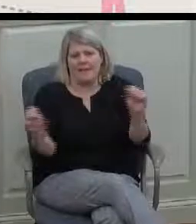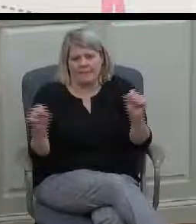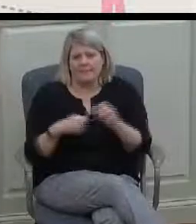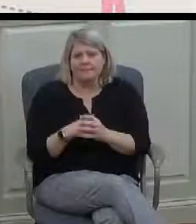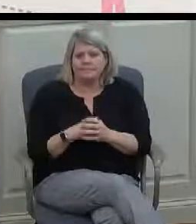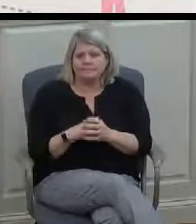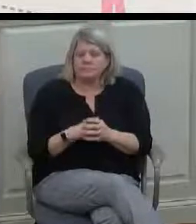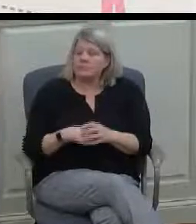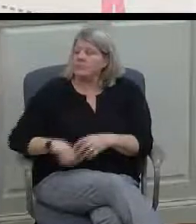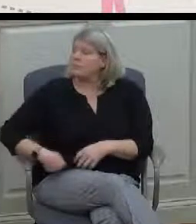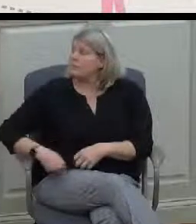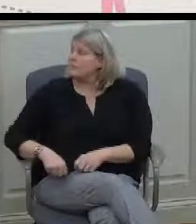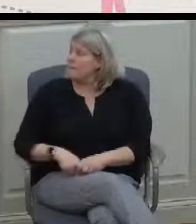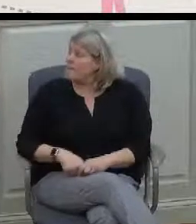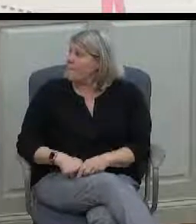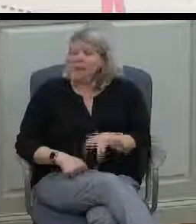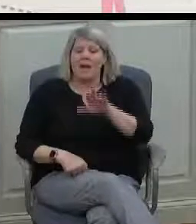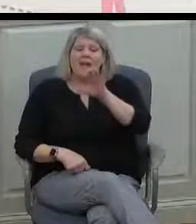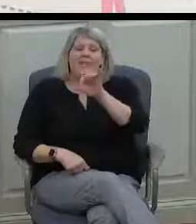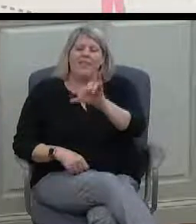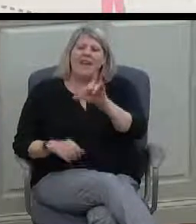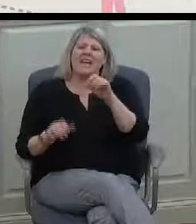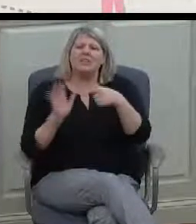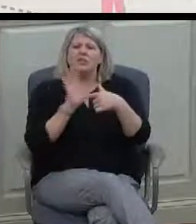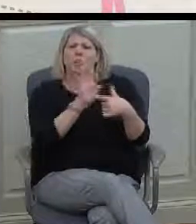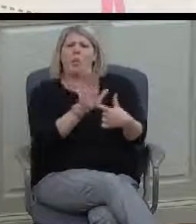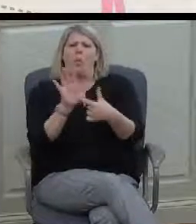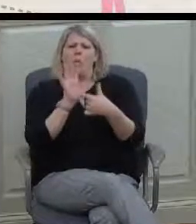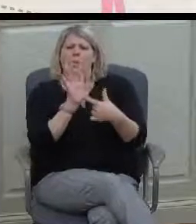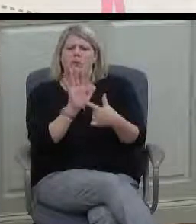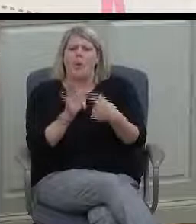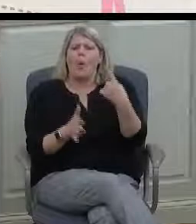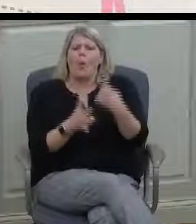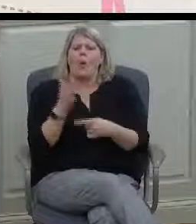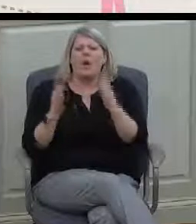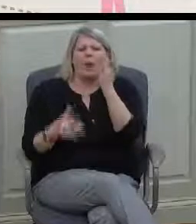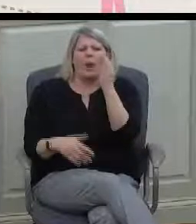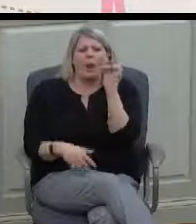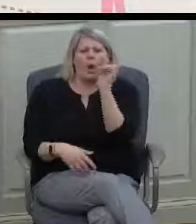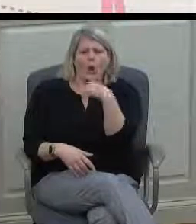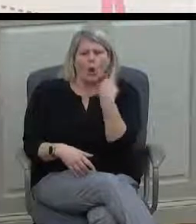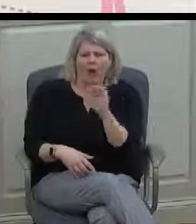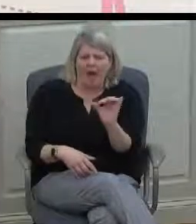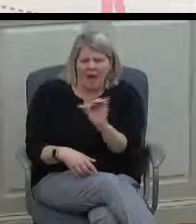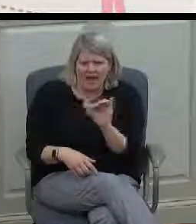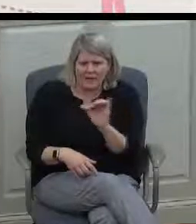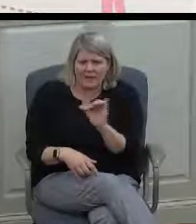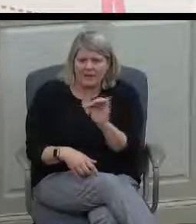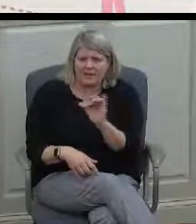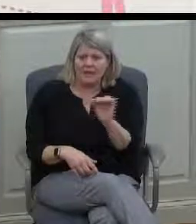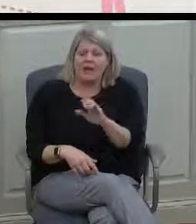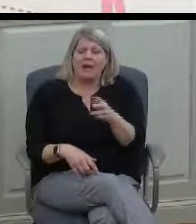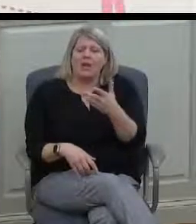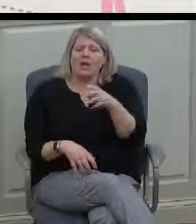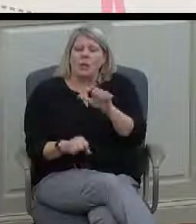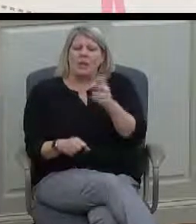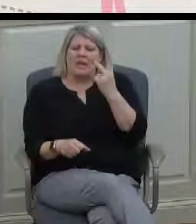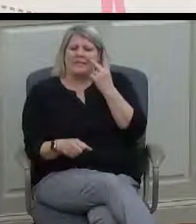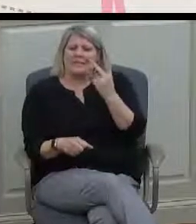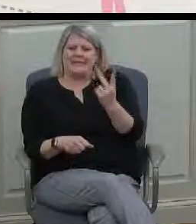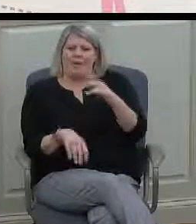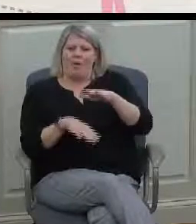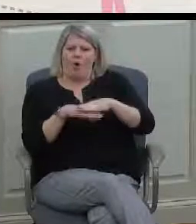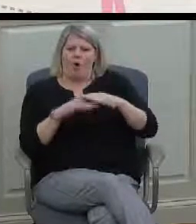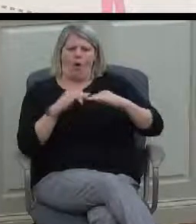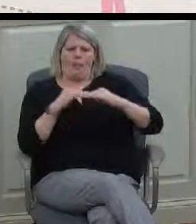Yeah, so this is sort of a glimpse into what we've talked about would look like at a very framework level. Like I said, the